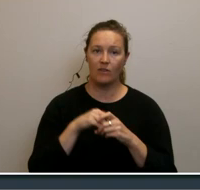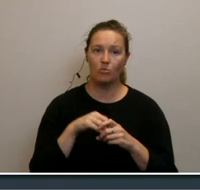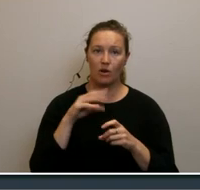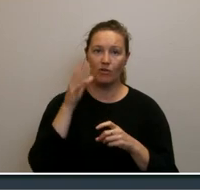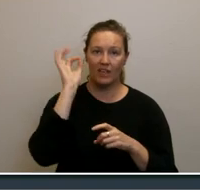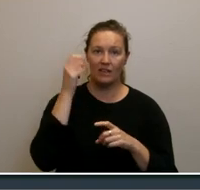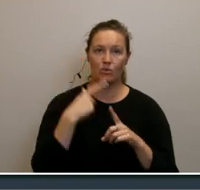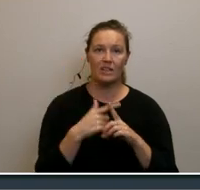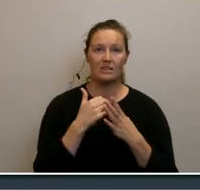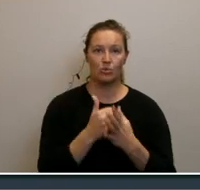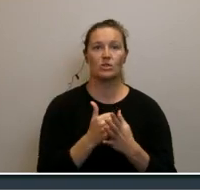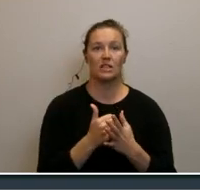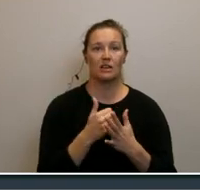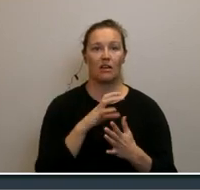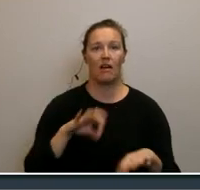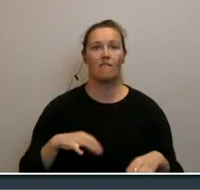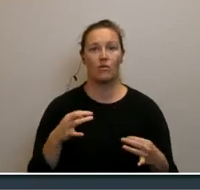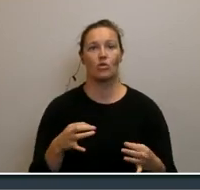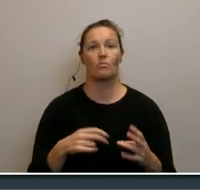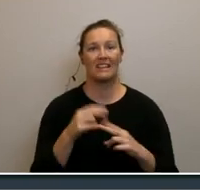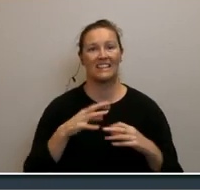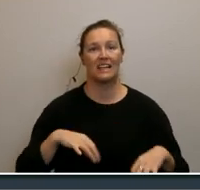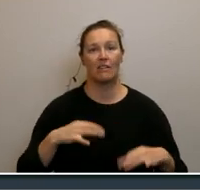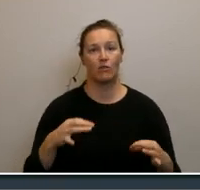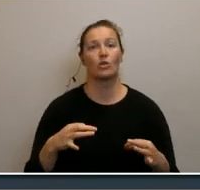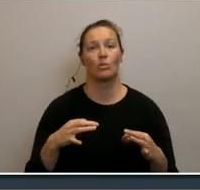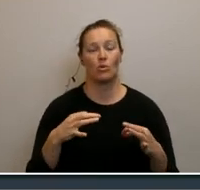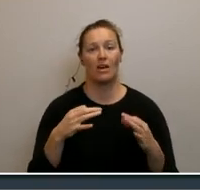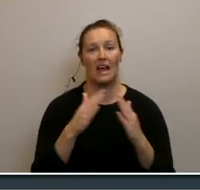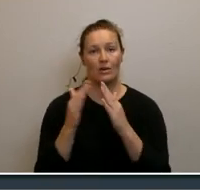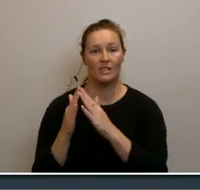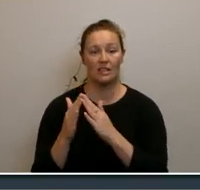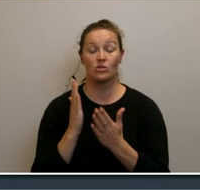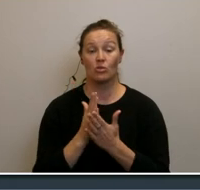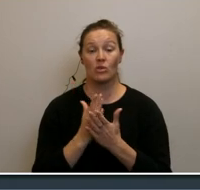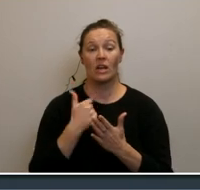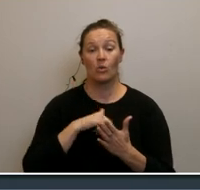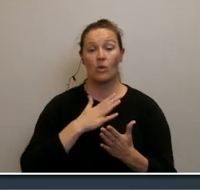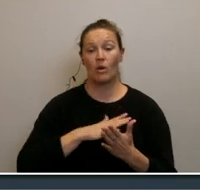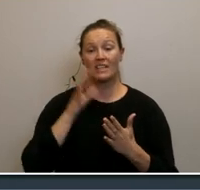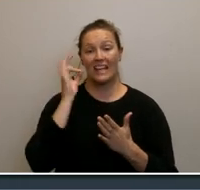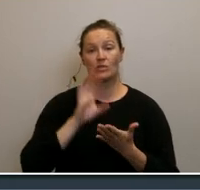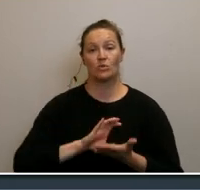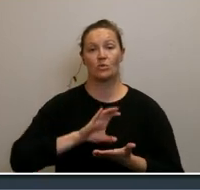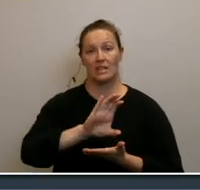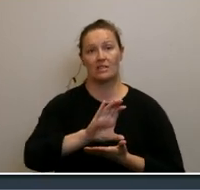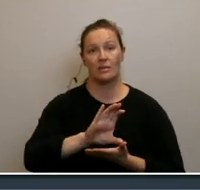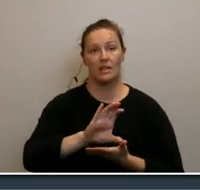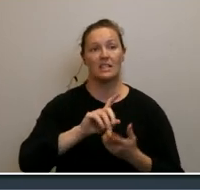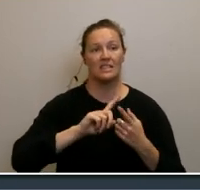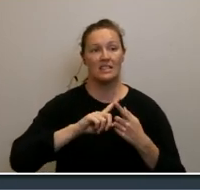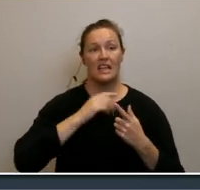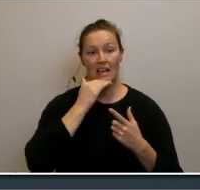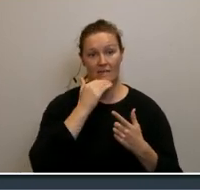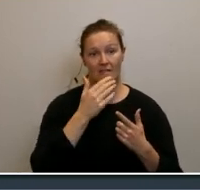the building of affordable housing. So in summary, our submission asks the council to allocate sufficient and sustainable